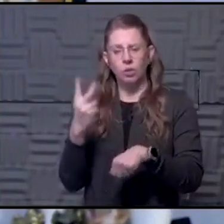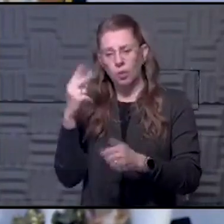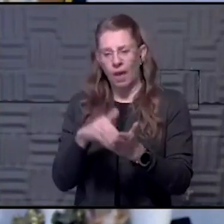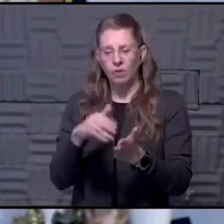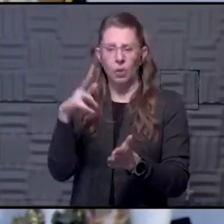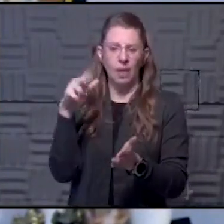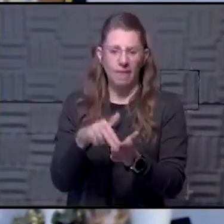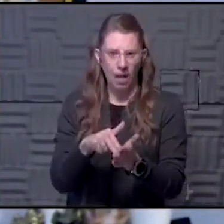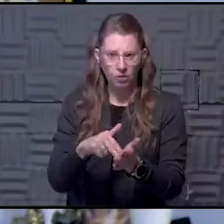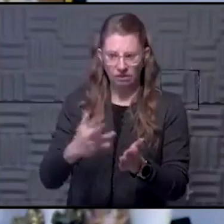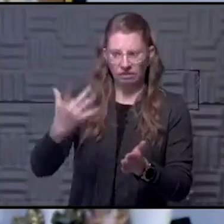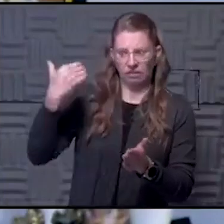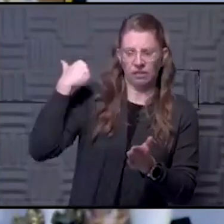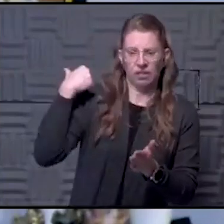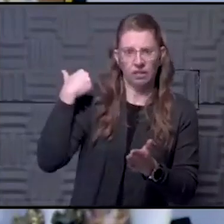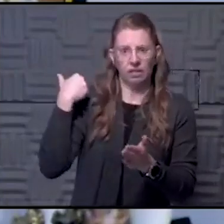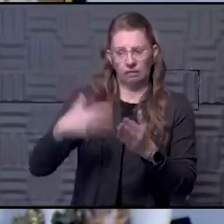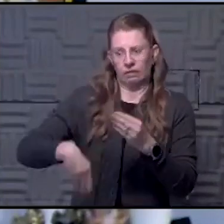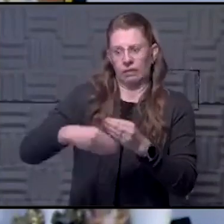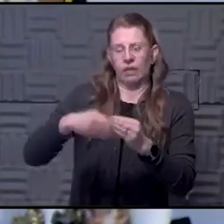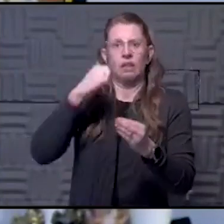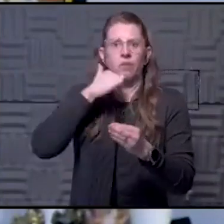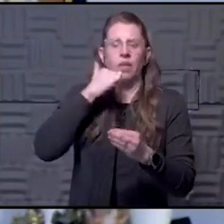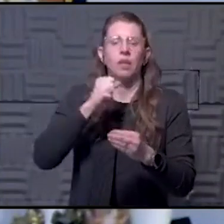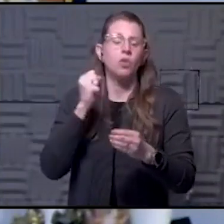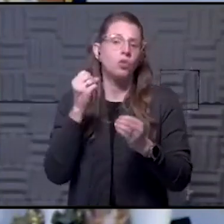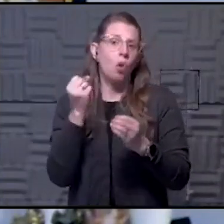cases added on a day. So